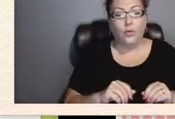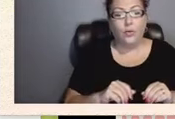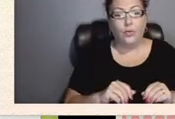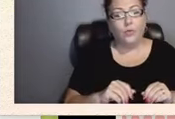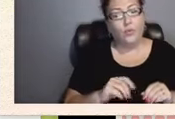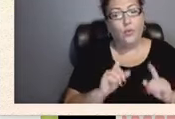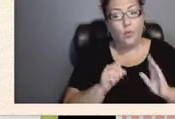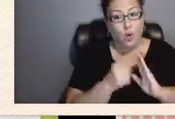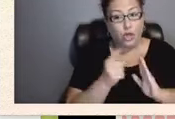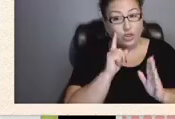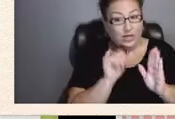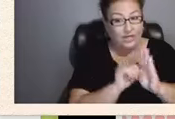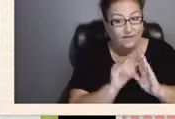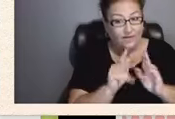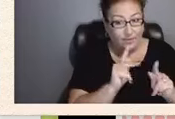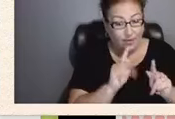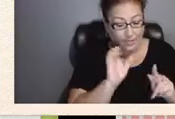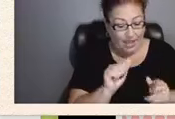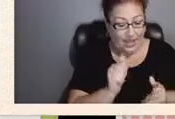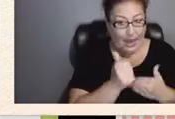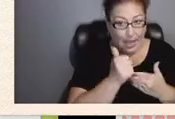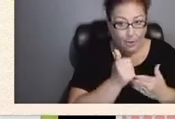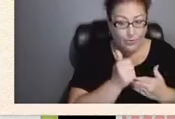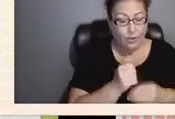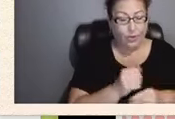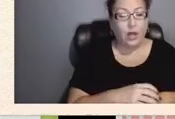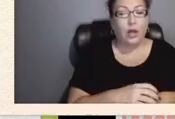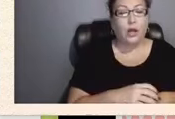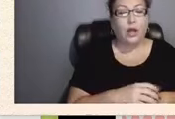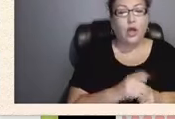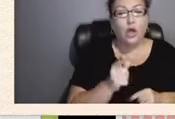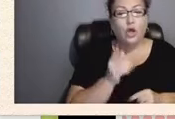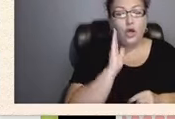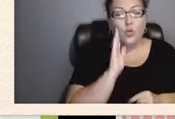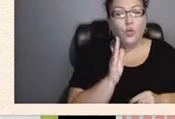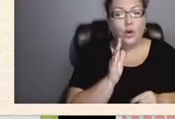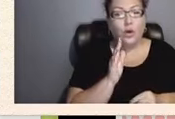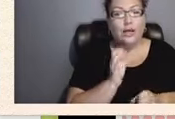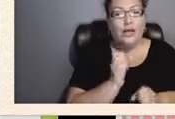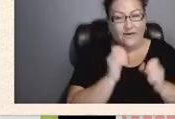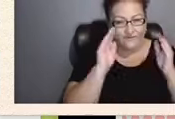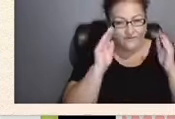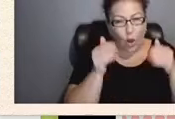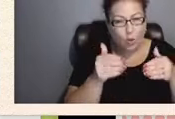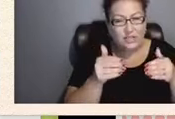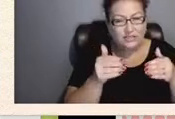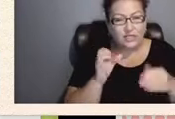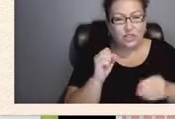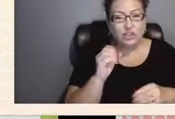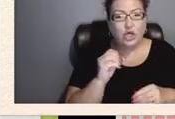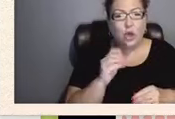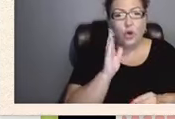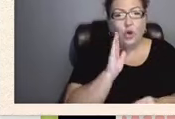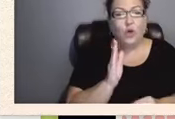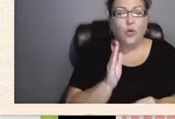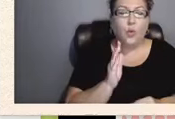identify the people that can help you, you're going to get focused. So you're going to